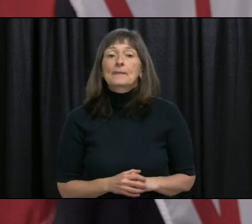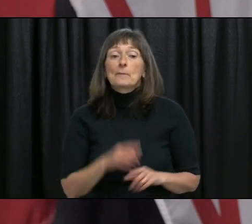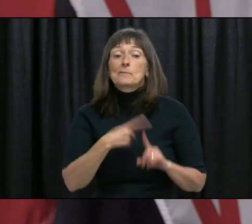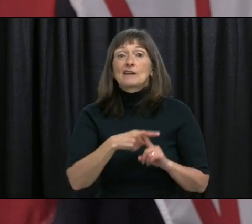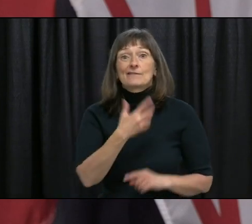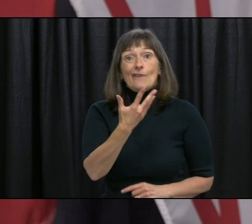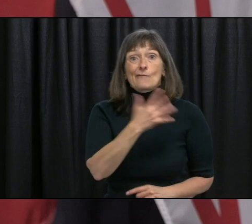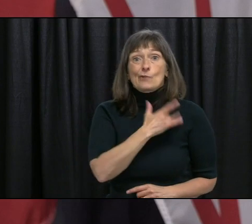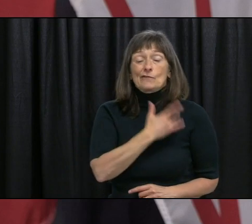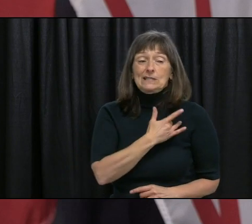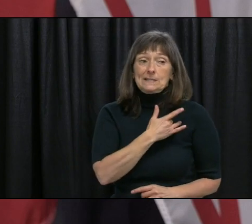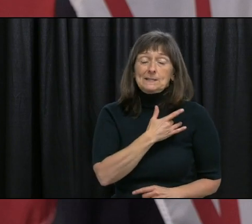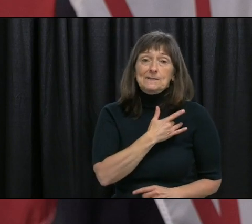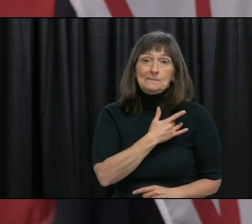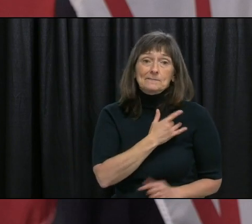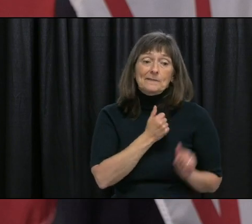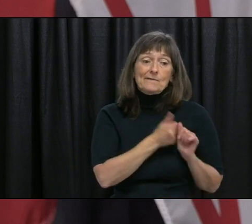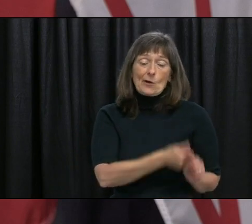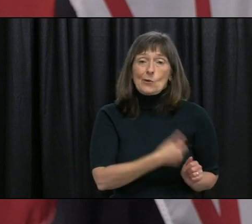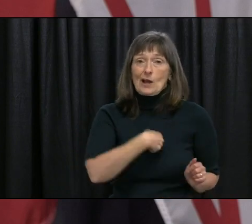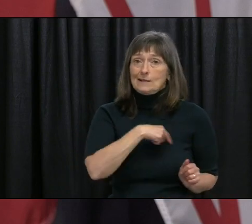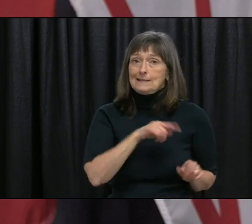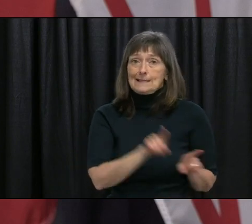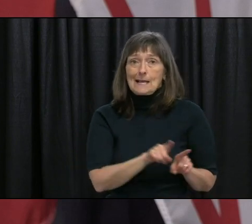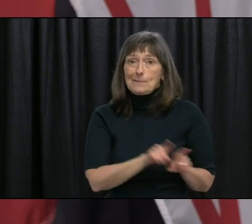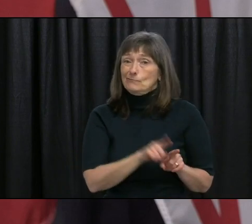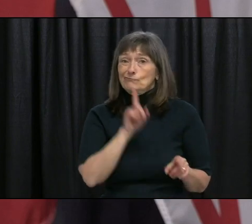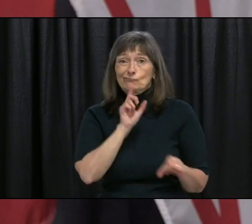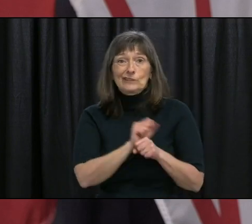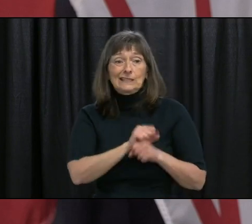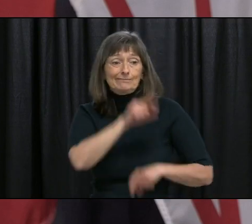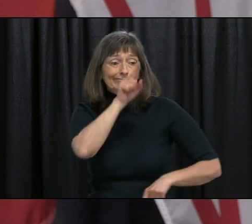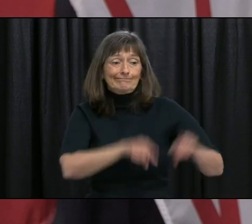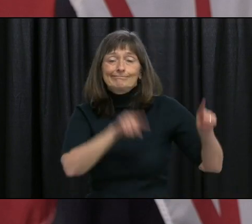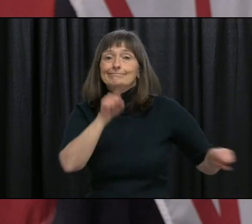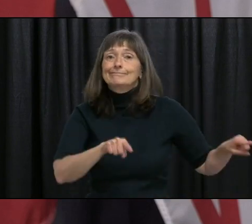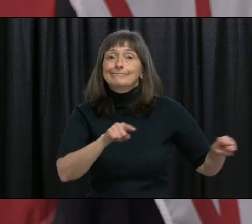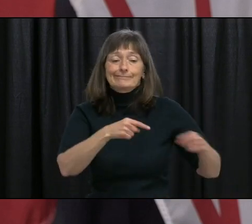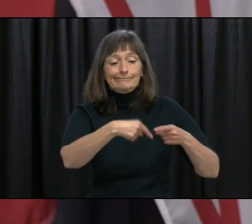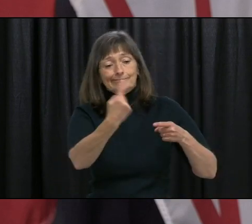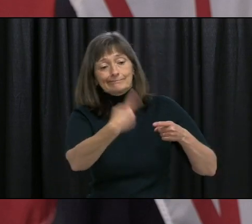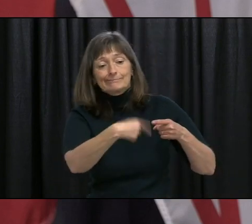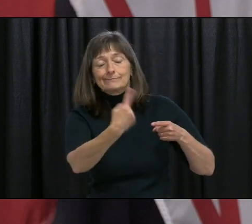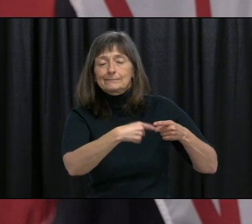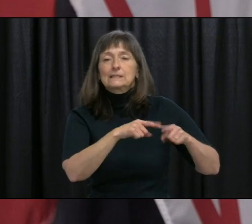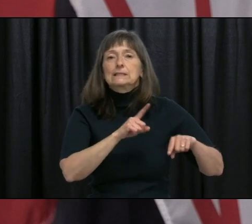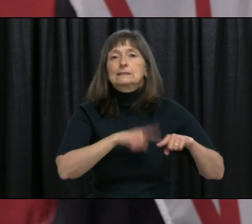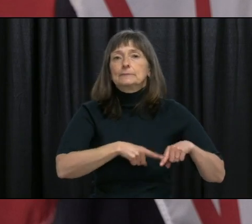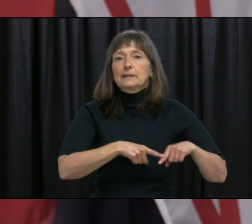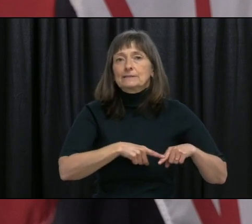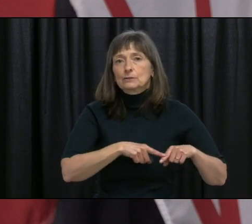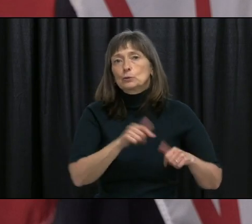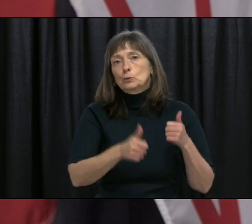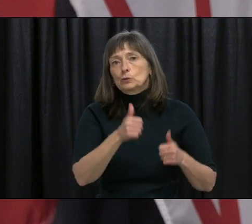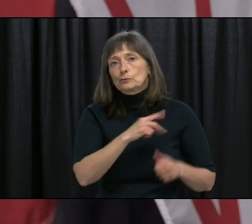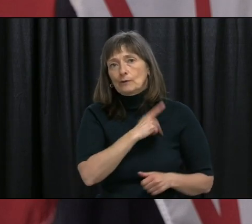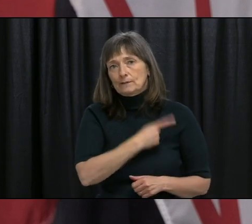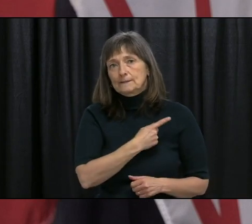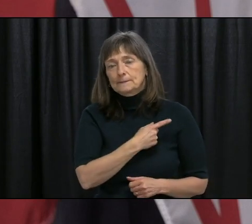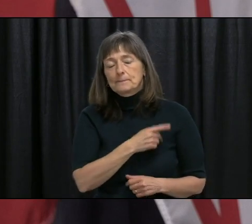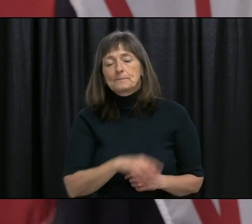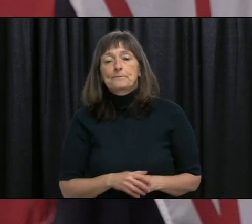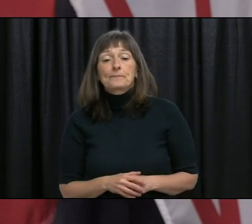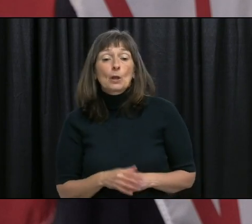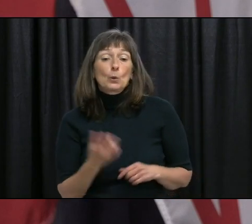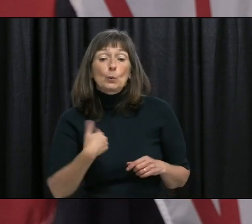provinces right now. So it varies as we move across the country, how freely you can move. And this ban that's been put in place,